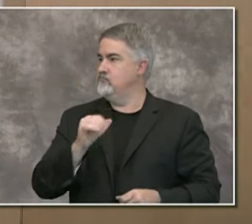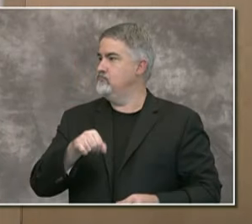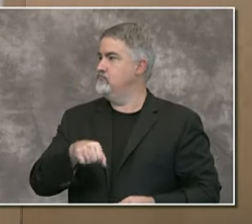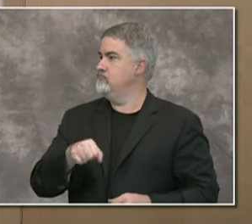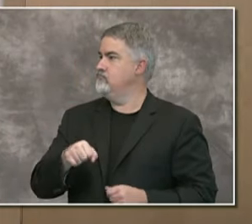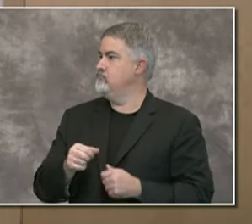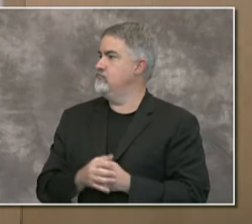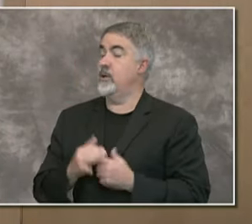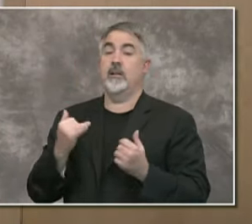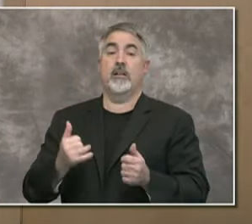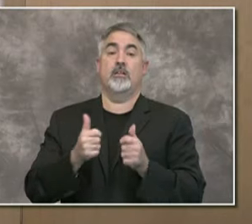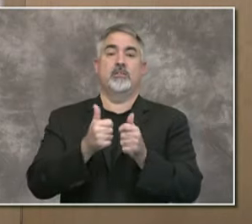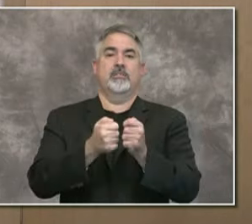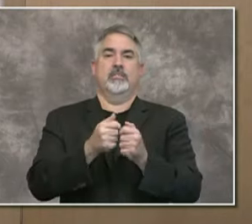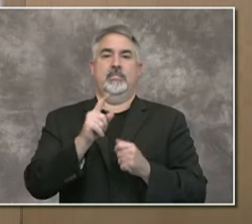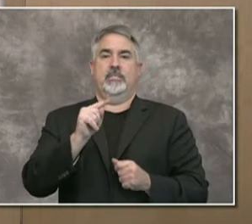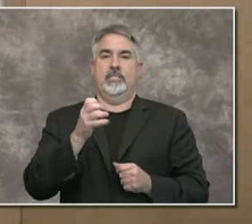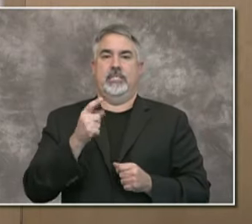Thanks.